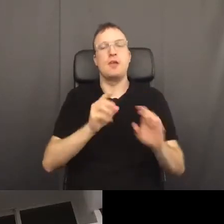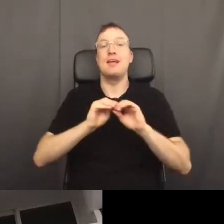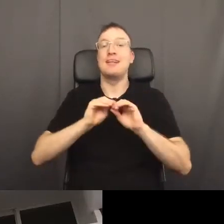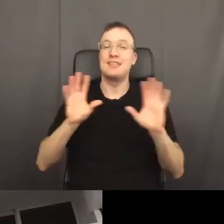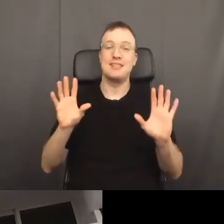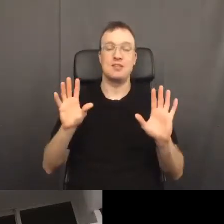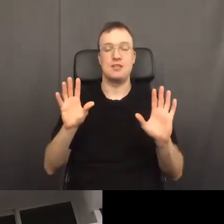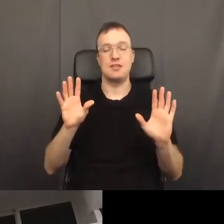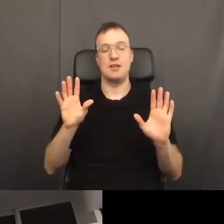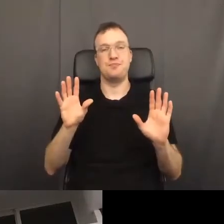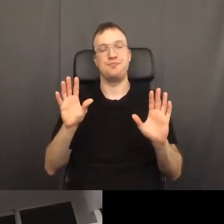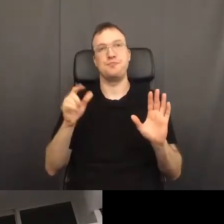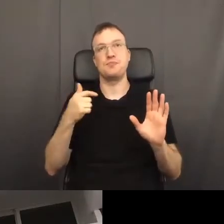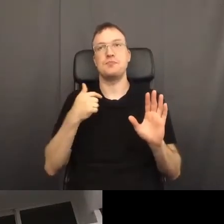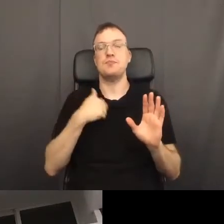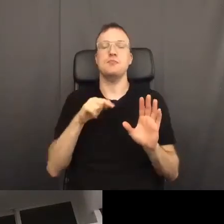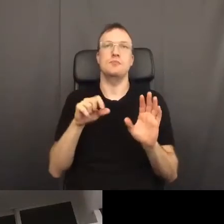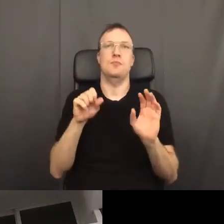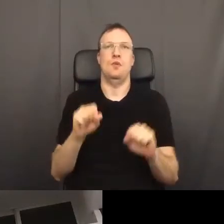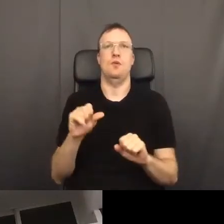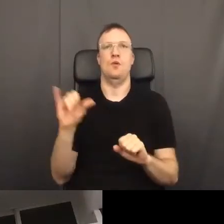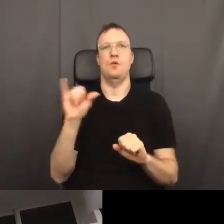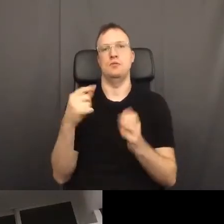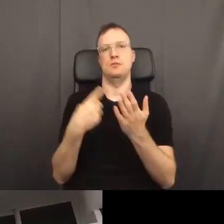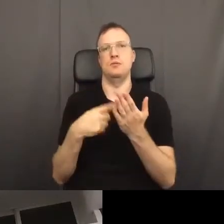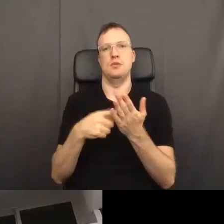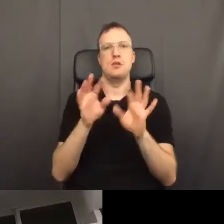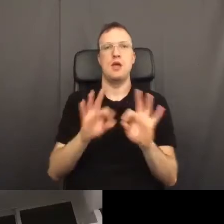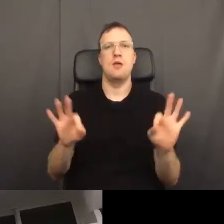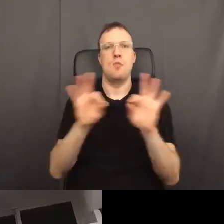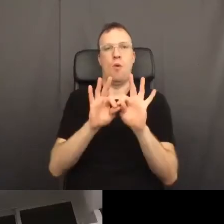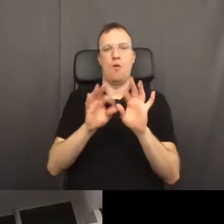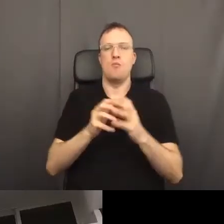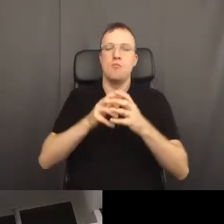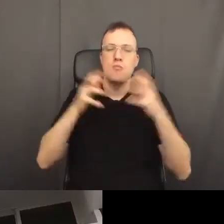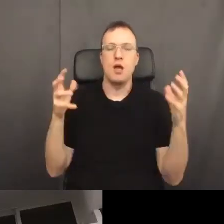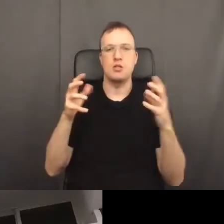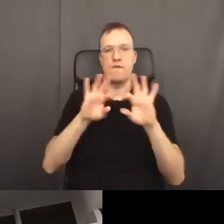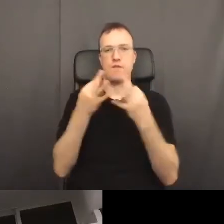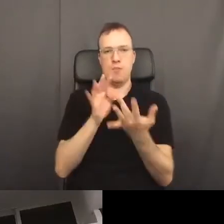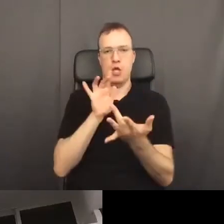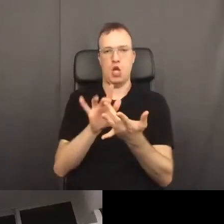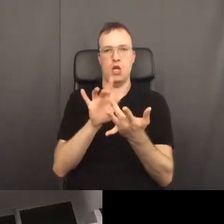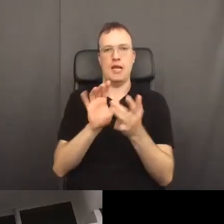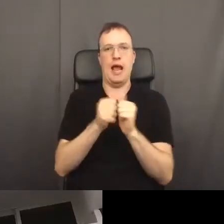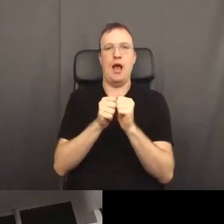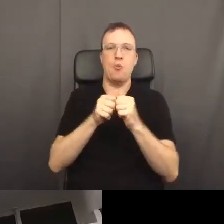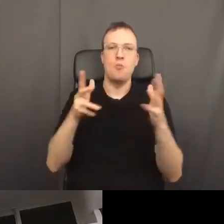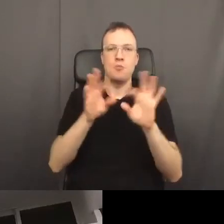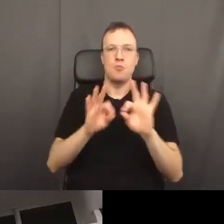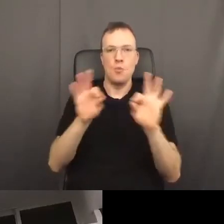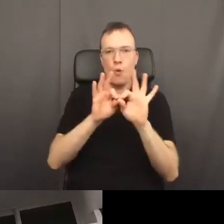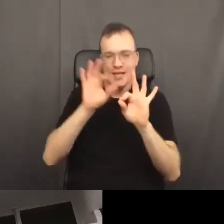well. And I can speak to the value of family contact and just how important those relationships are.